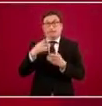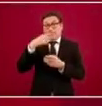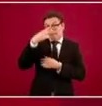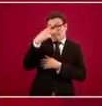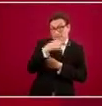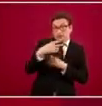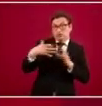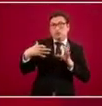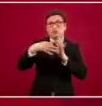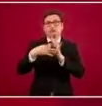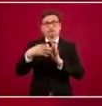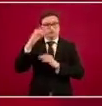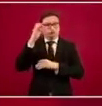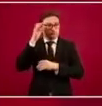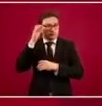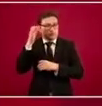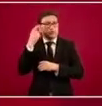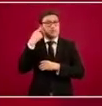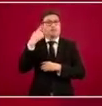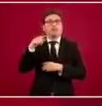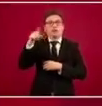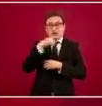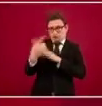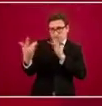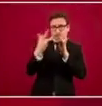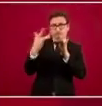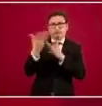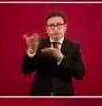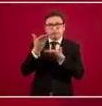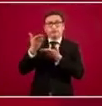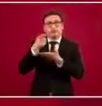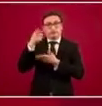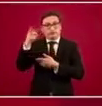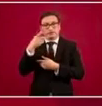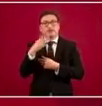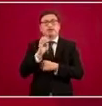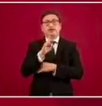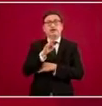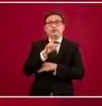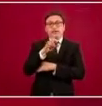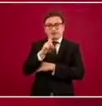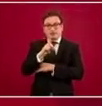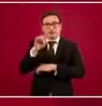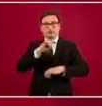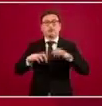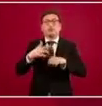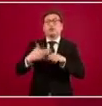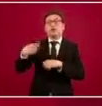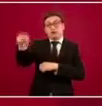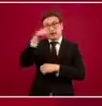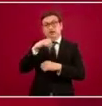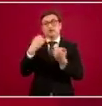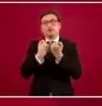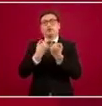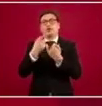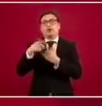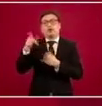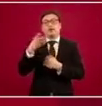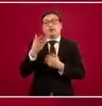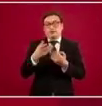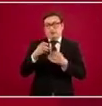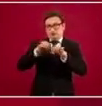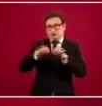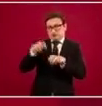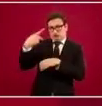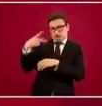but we will likely have a response, a final response next week. Also, talking about China, and